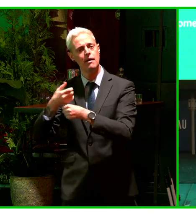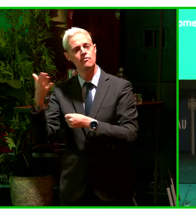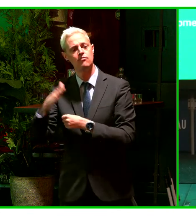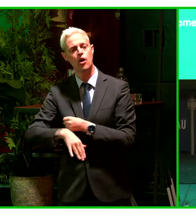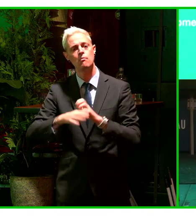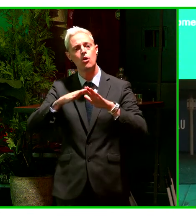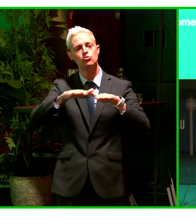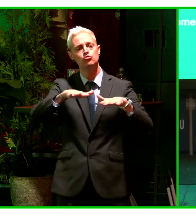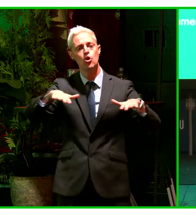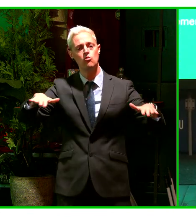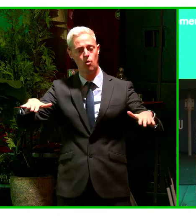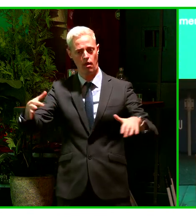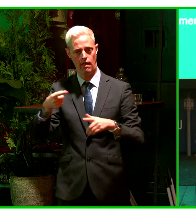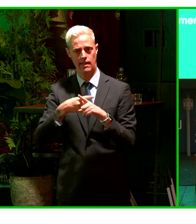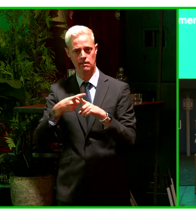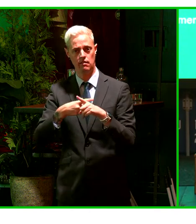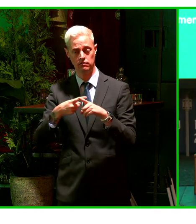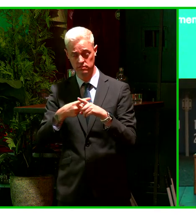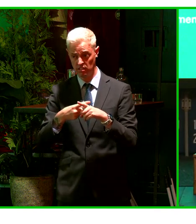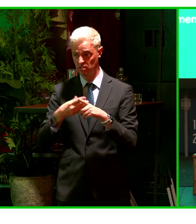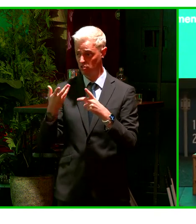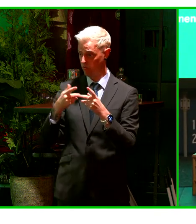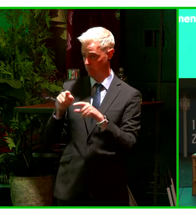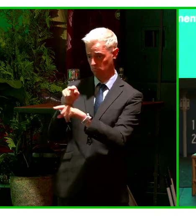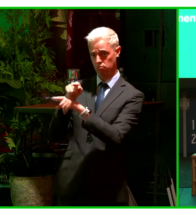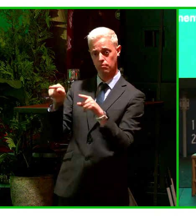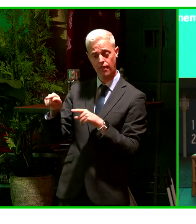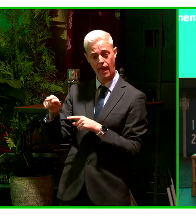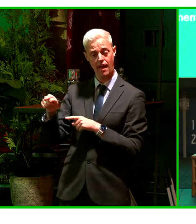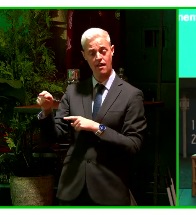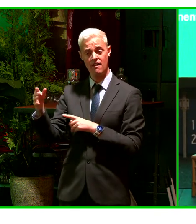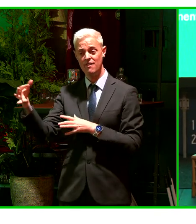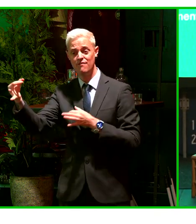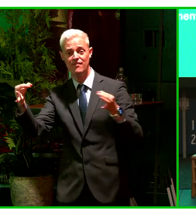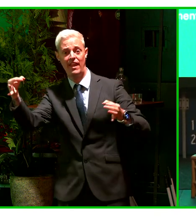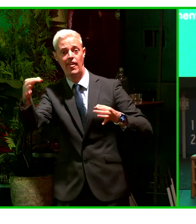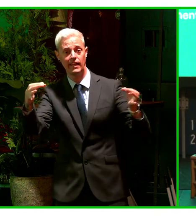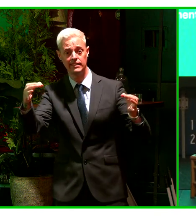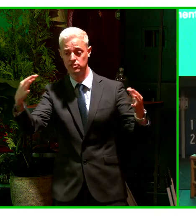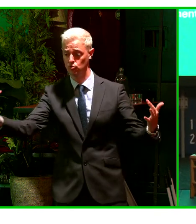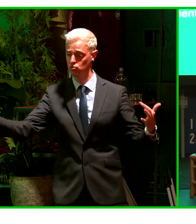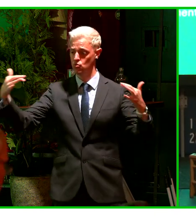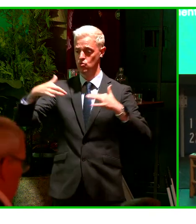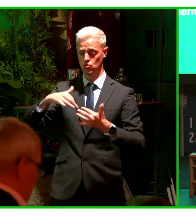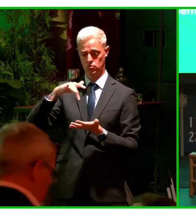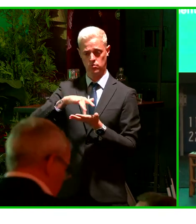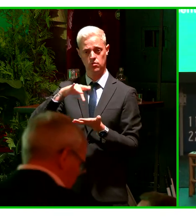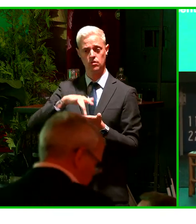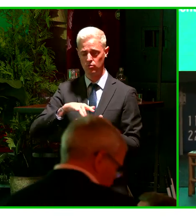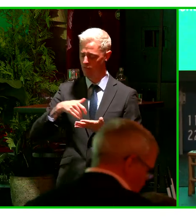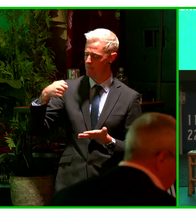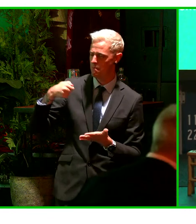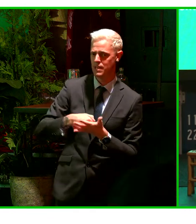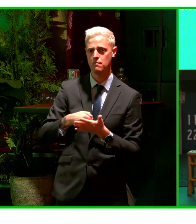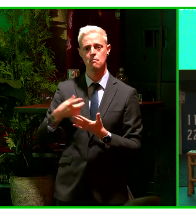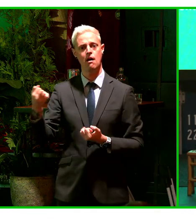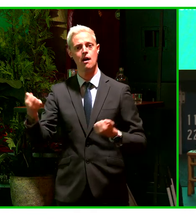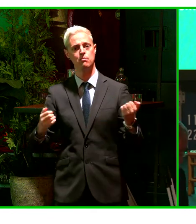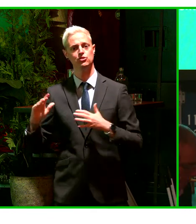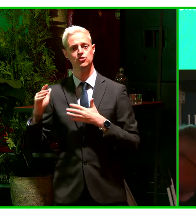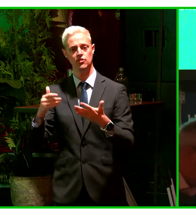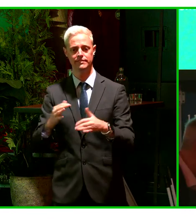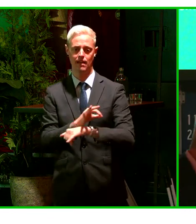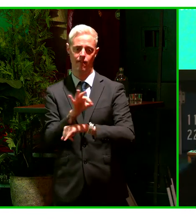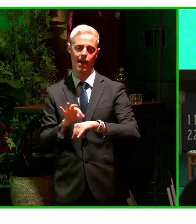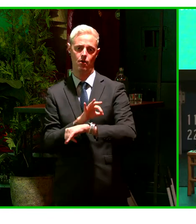you could connect all of Britain's villages to all of their regional centres with at least a bus service every hour. And you'd pay for that by